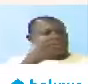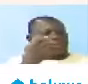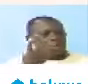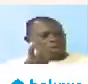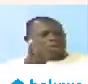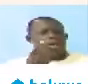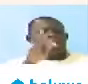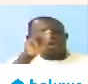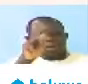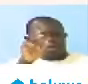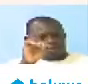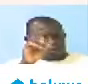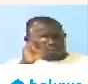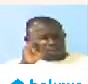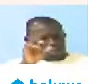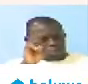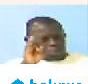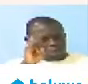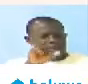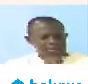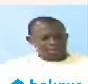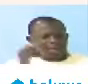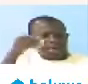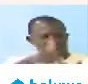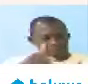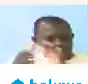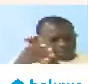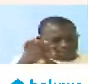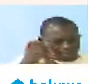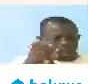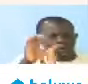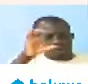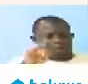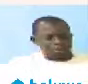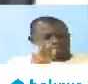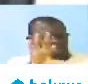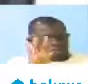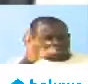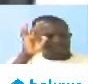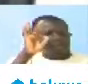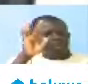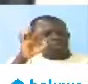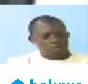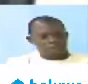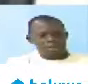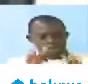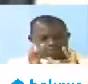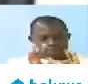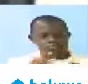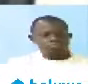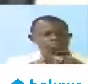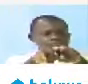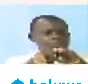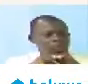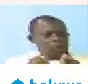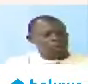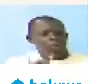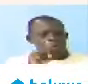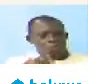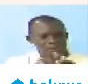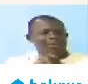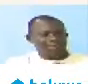1991 Kukoi came to Libya and decided to take you with him, right? Not in Libya, and to remove you from there.